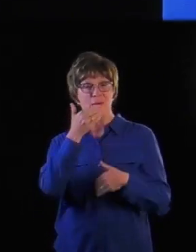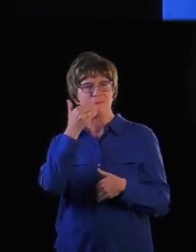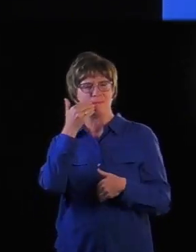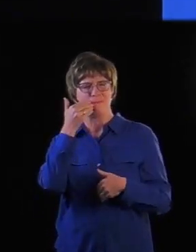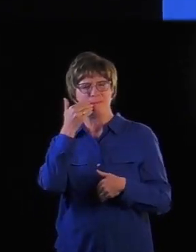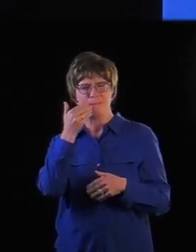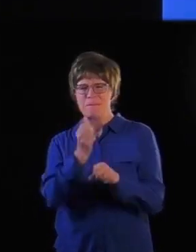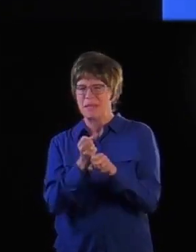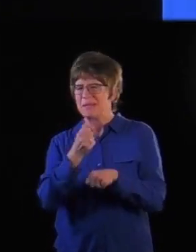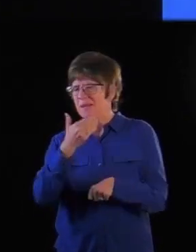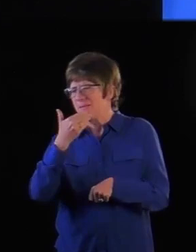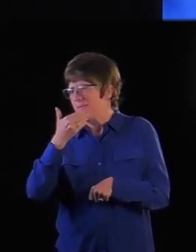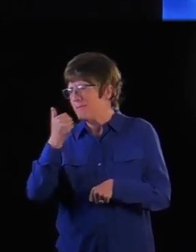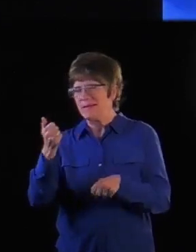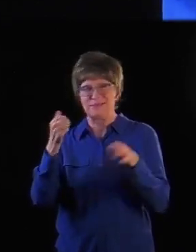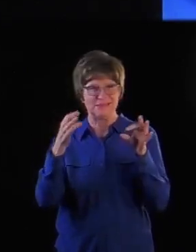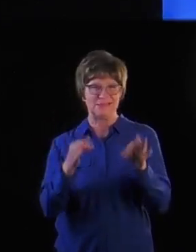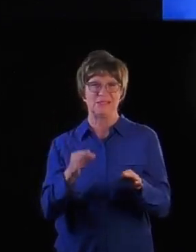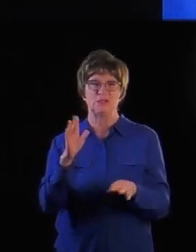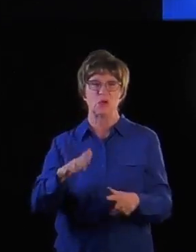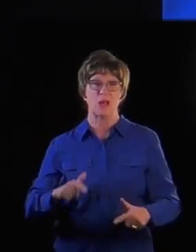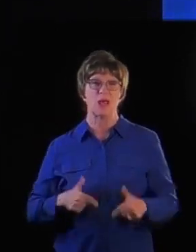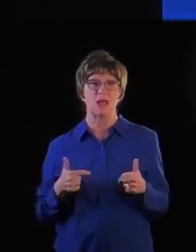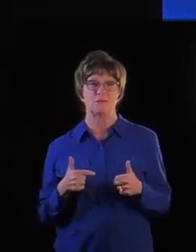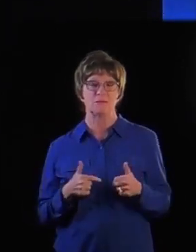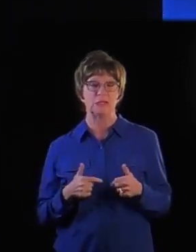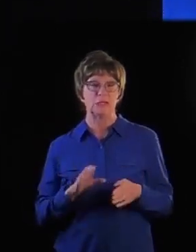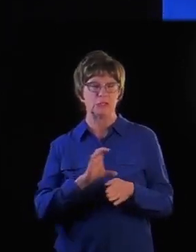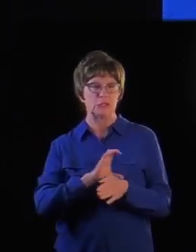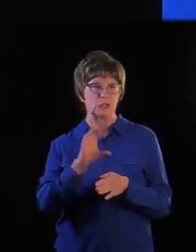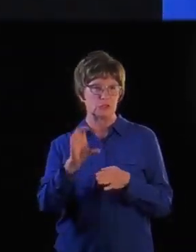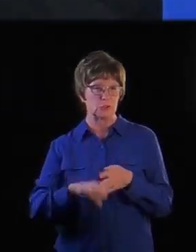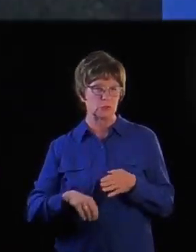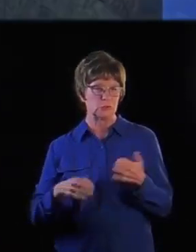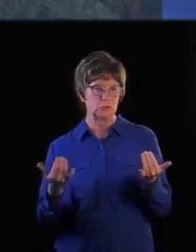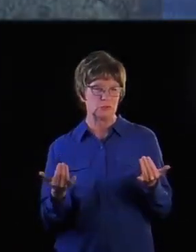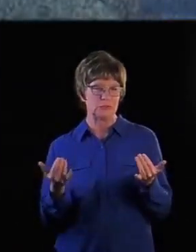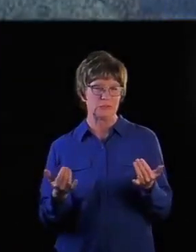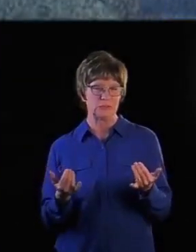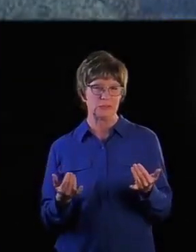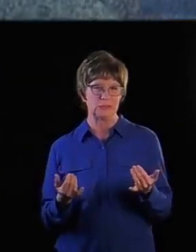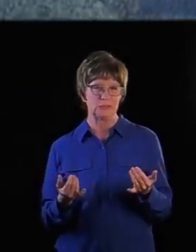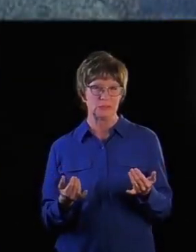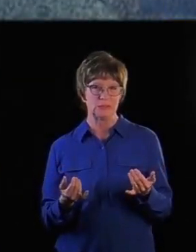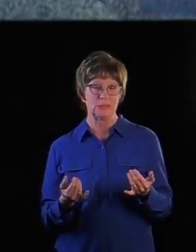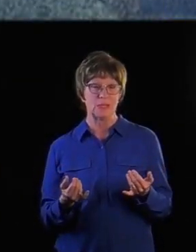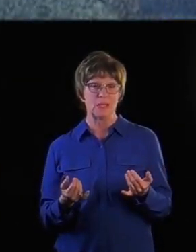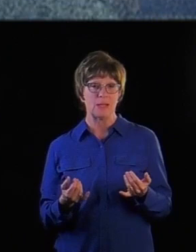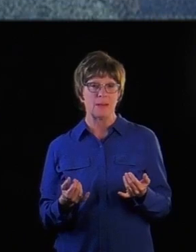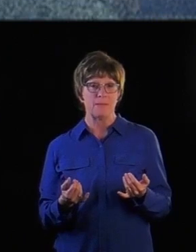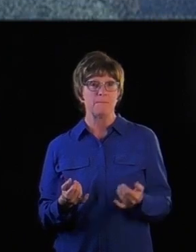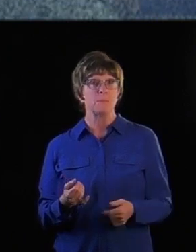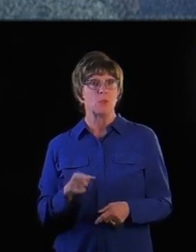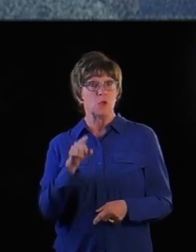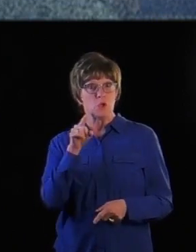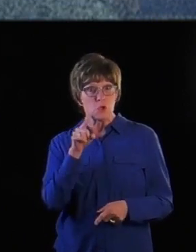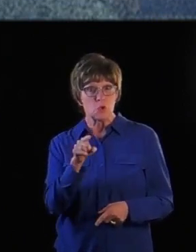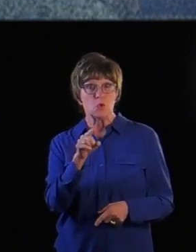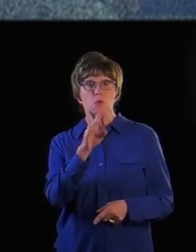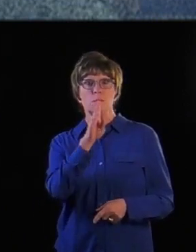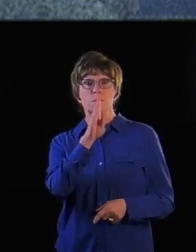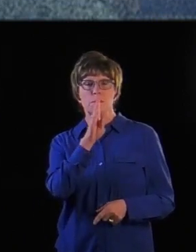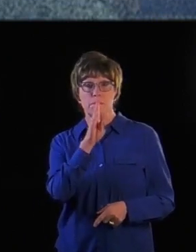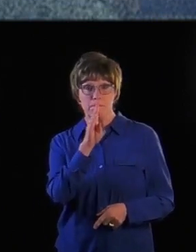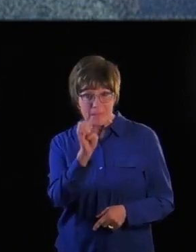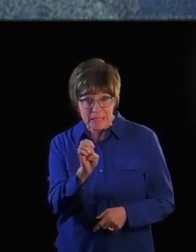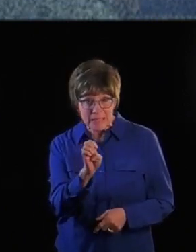decision of your life. The conclusion of our message today, very simply, is be a kingdom ambassador. Be a